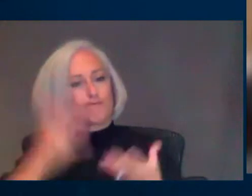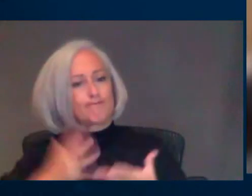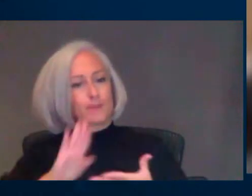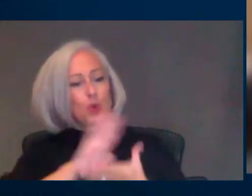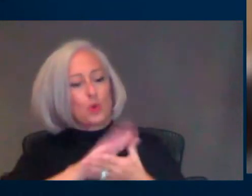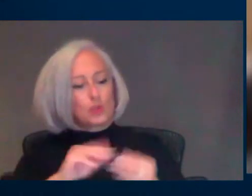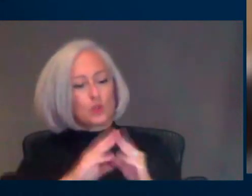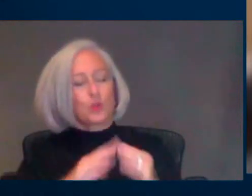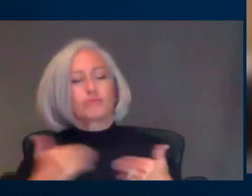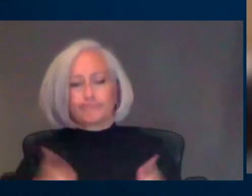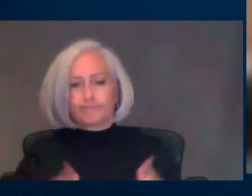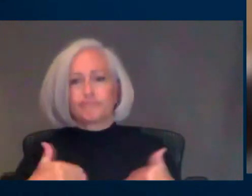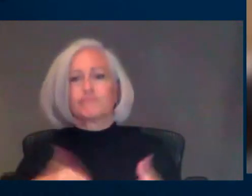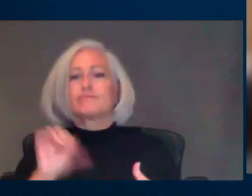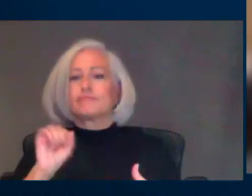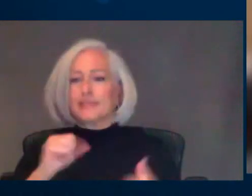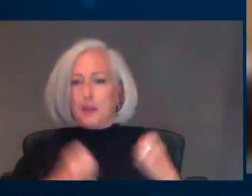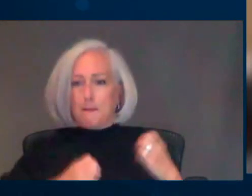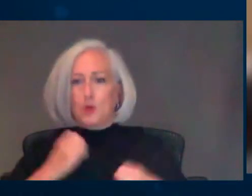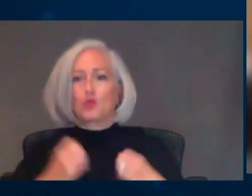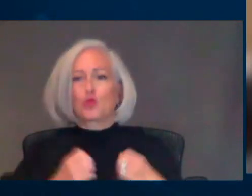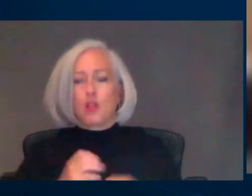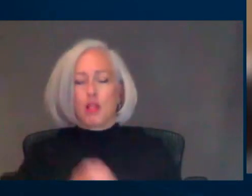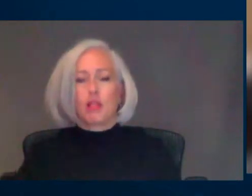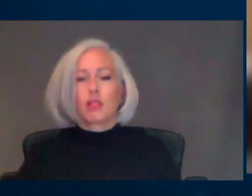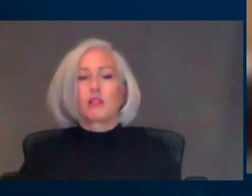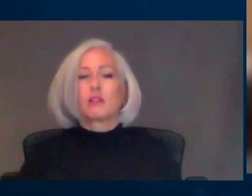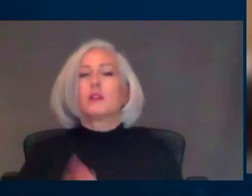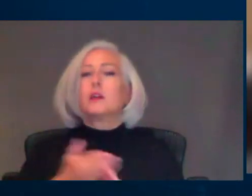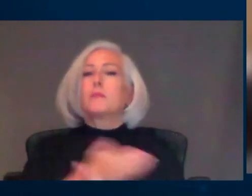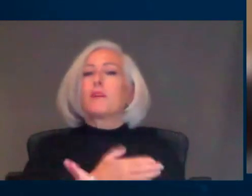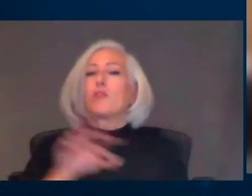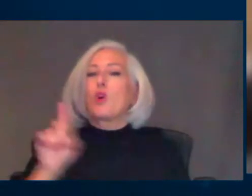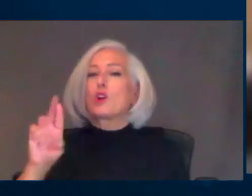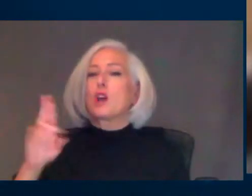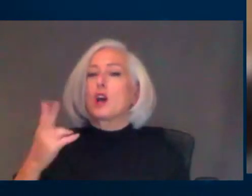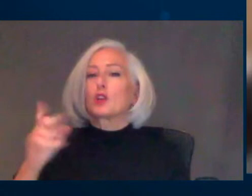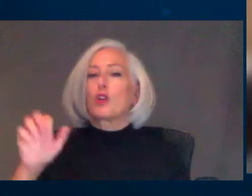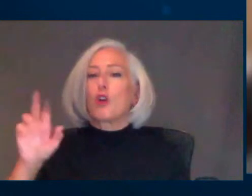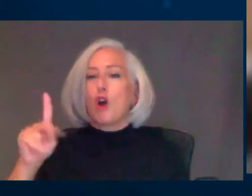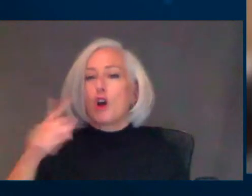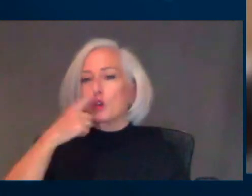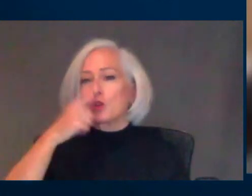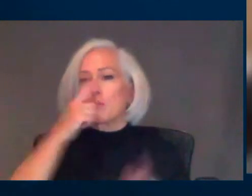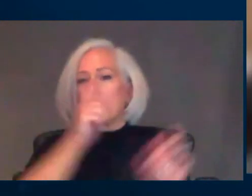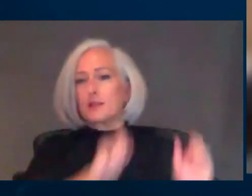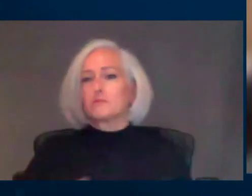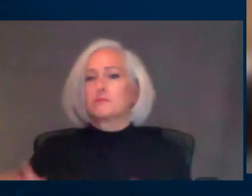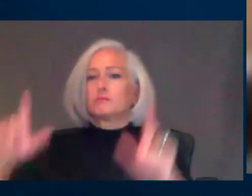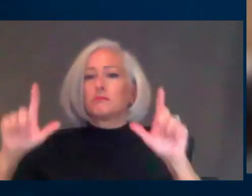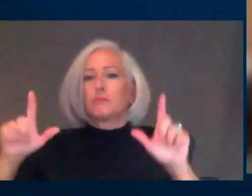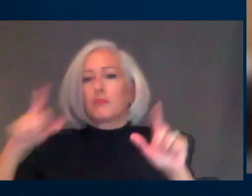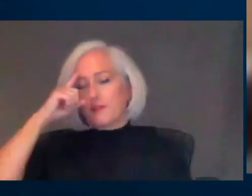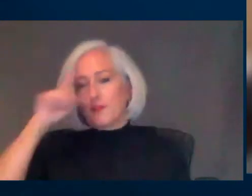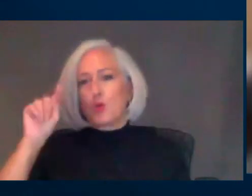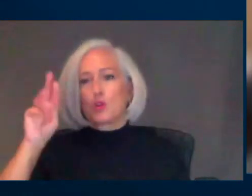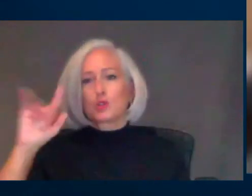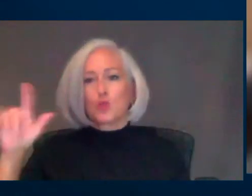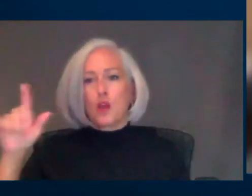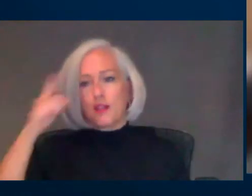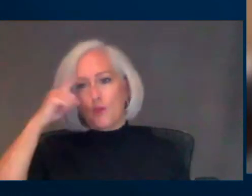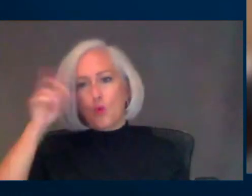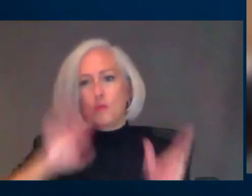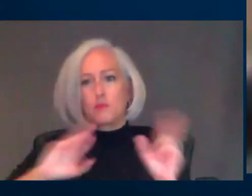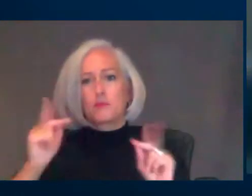to identify and neutralize current variants and any variants that may come down the